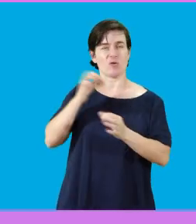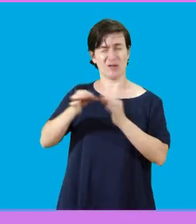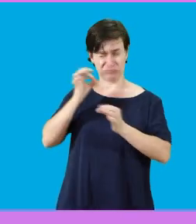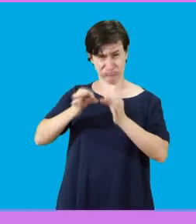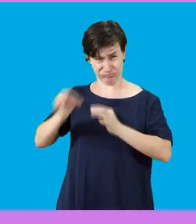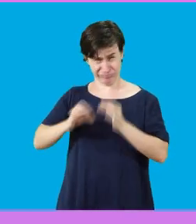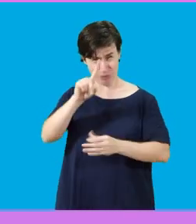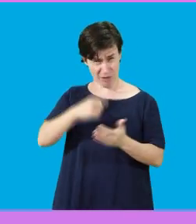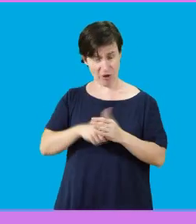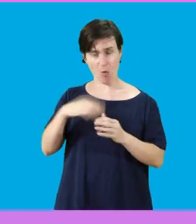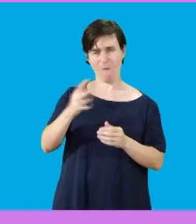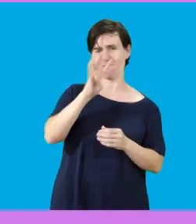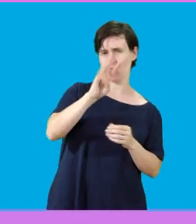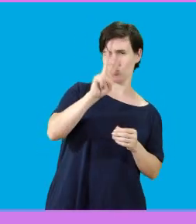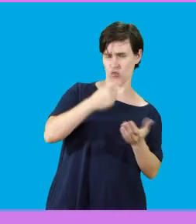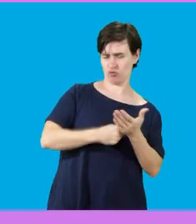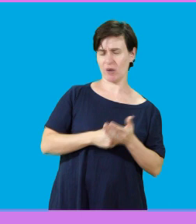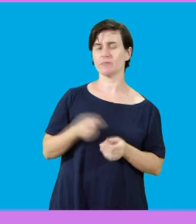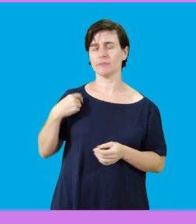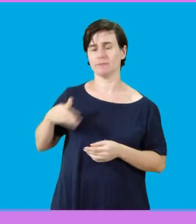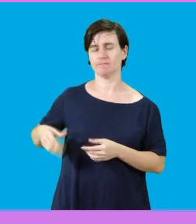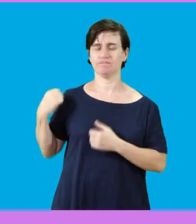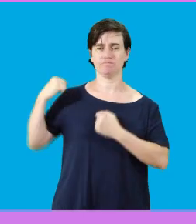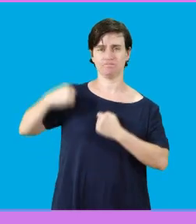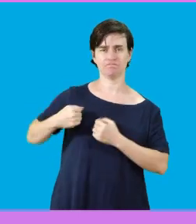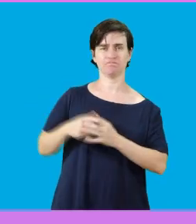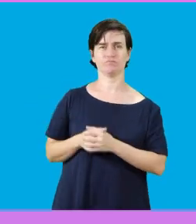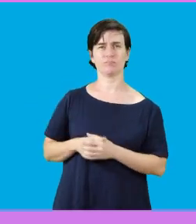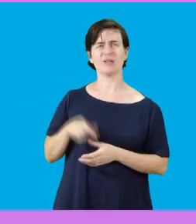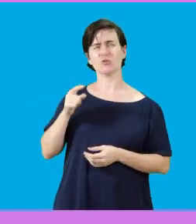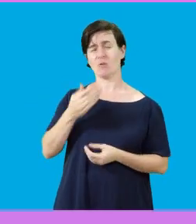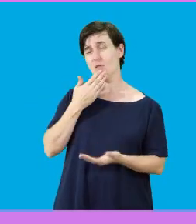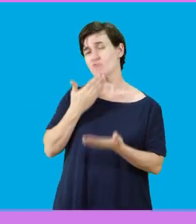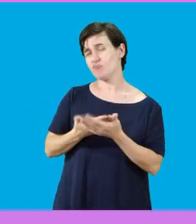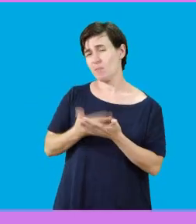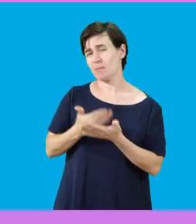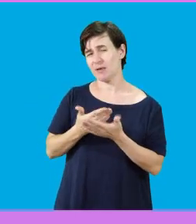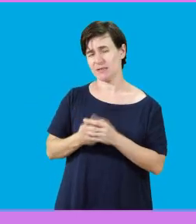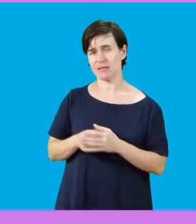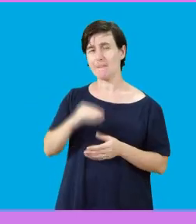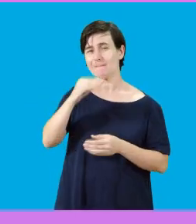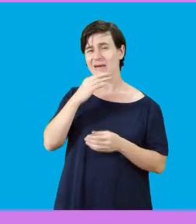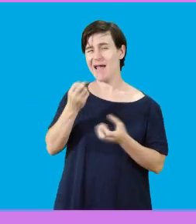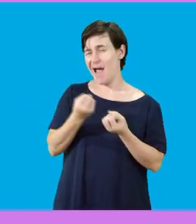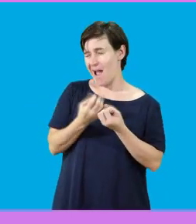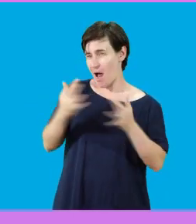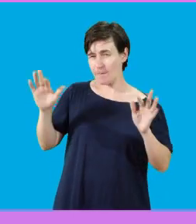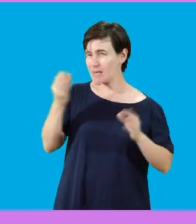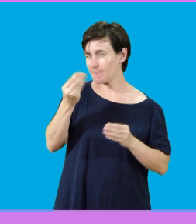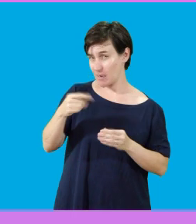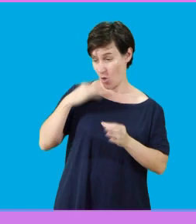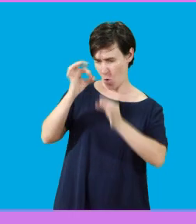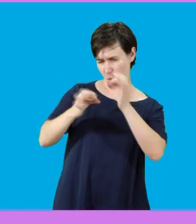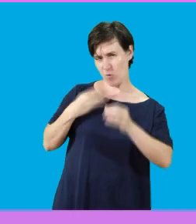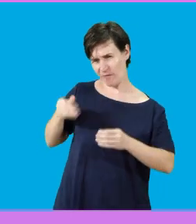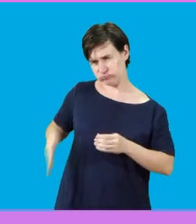16. Now this is the number of coins that we have in the bag. So whenever we determine the probability, we'll say probability is equals to, how many coins